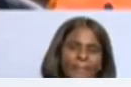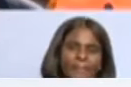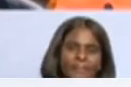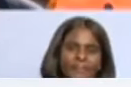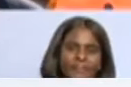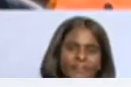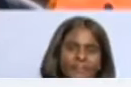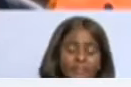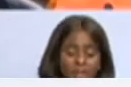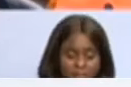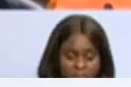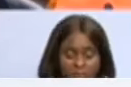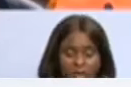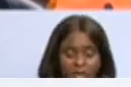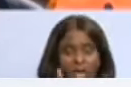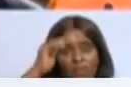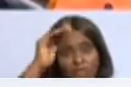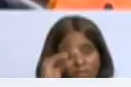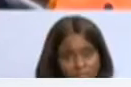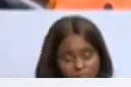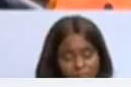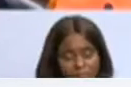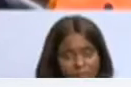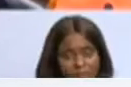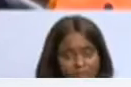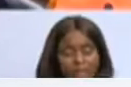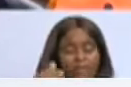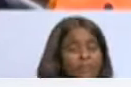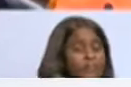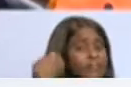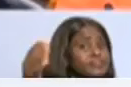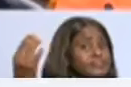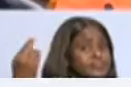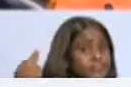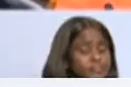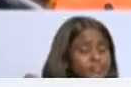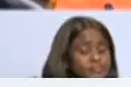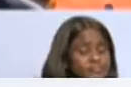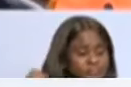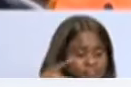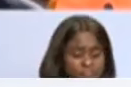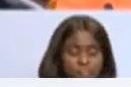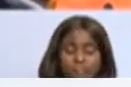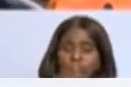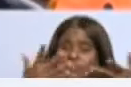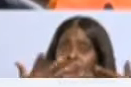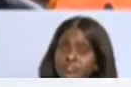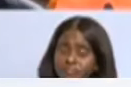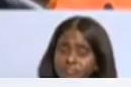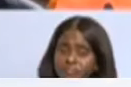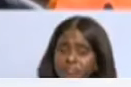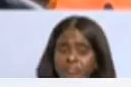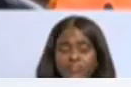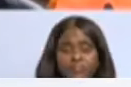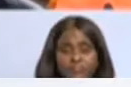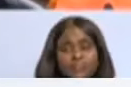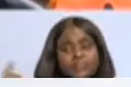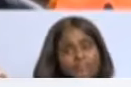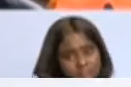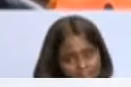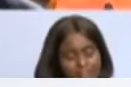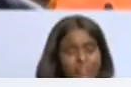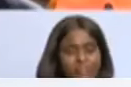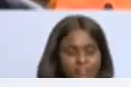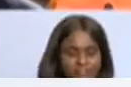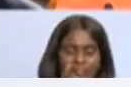We have reduced the regulatory burden, the time lost, so please come forward and